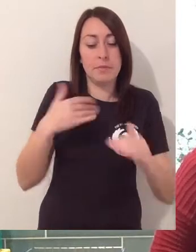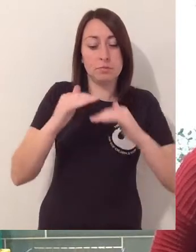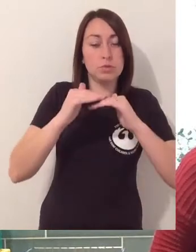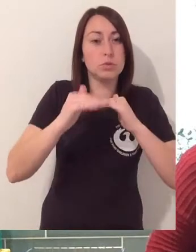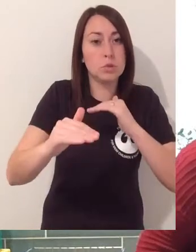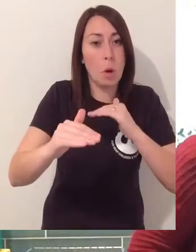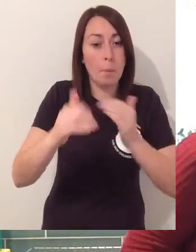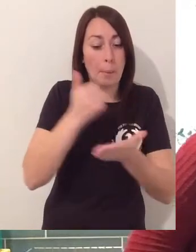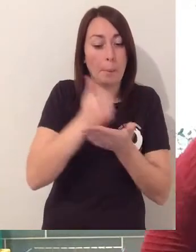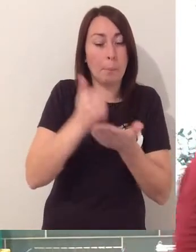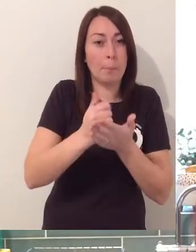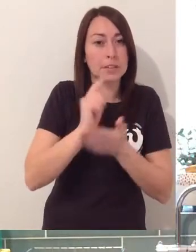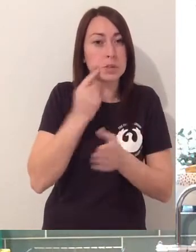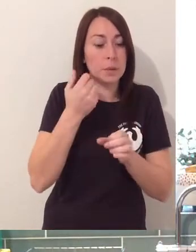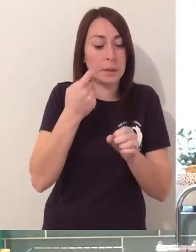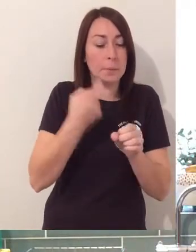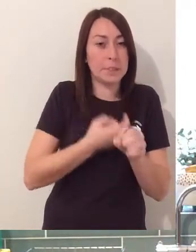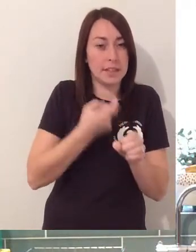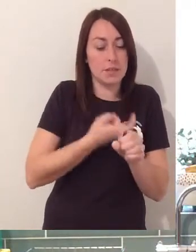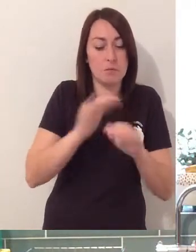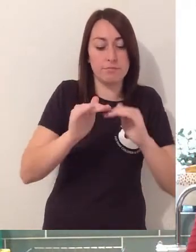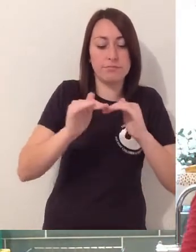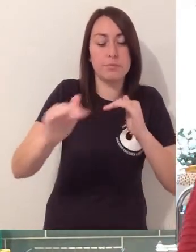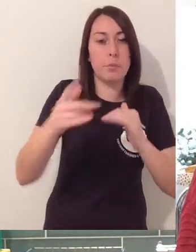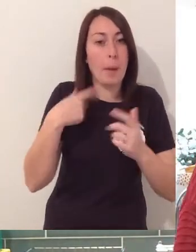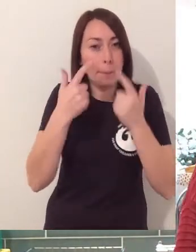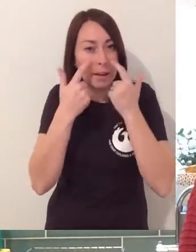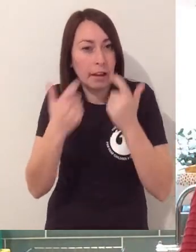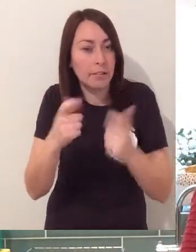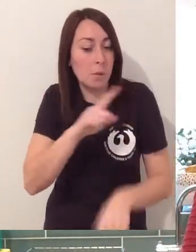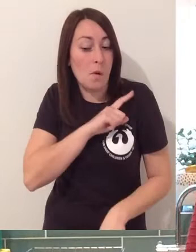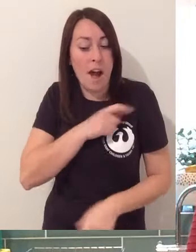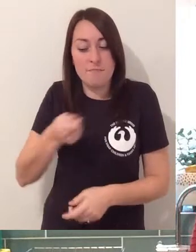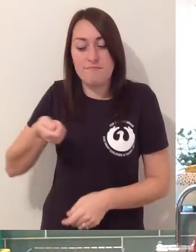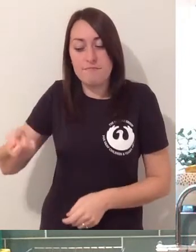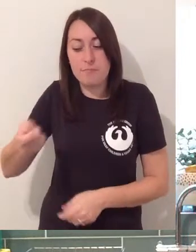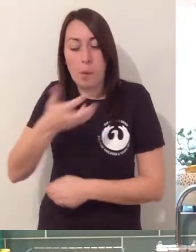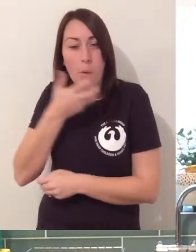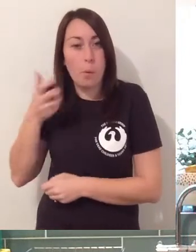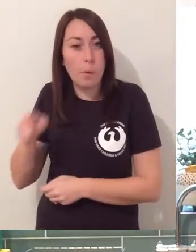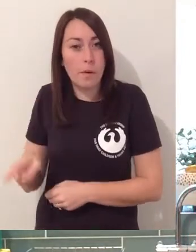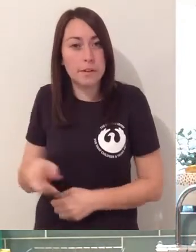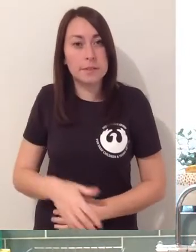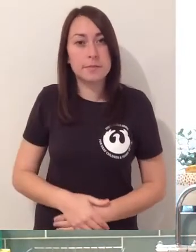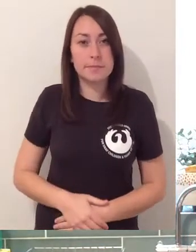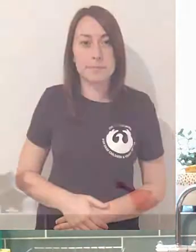we're going to top it with our sweet potato. Again, be very careful while you're moving this because this mixture is going to be very hot.